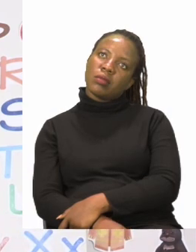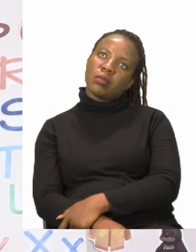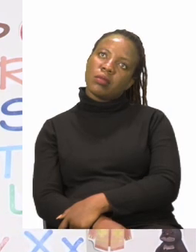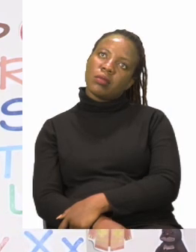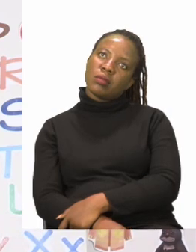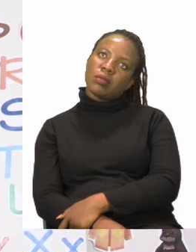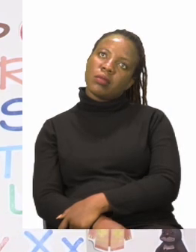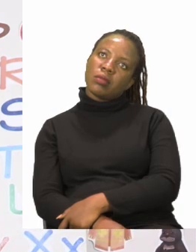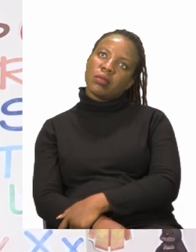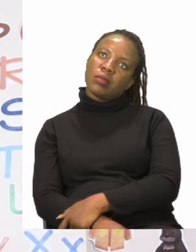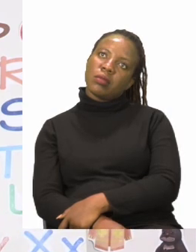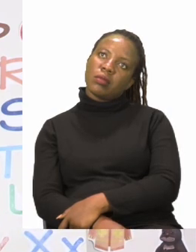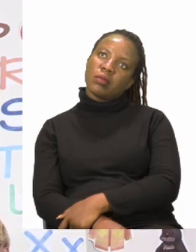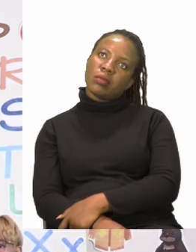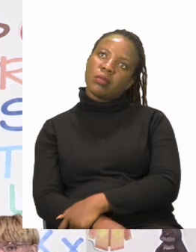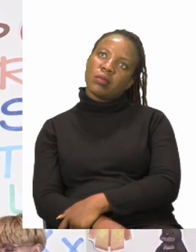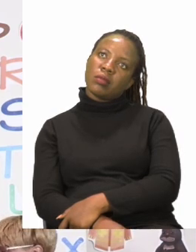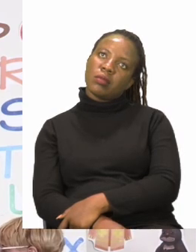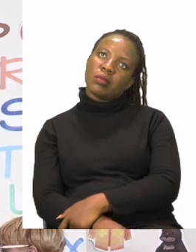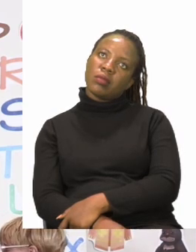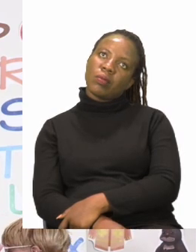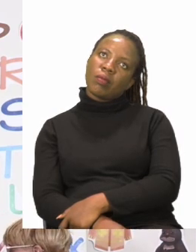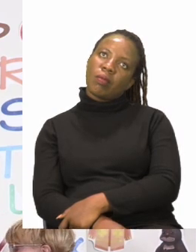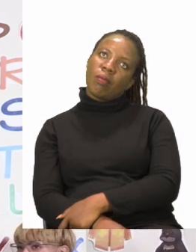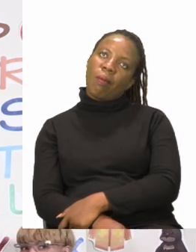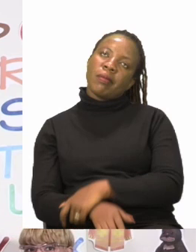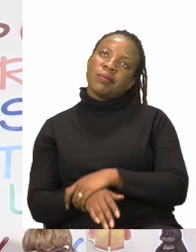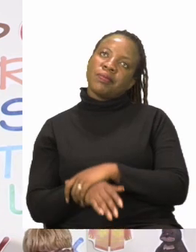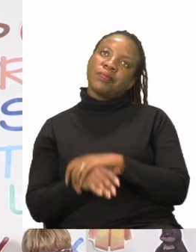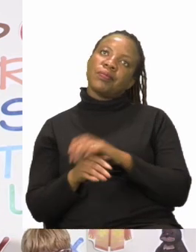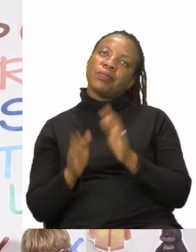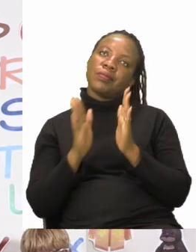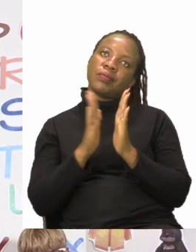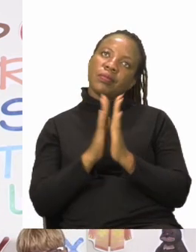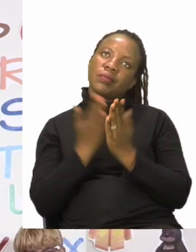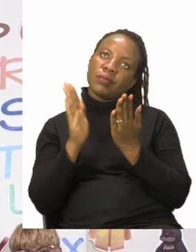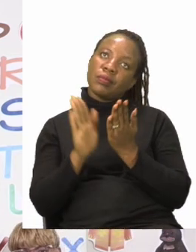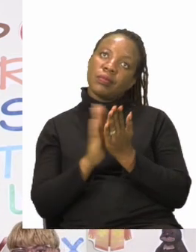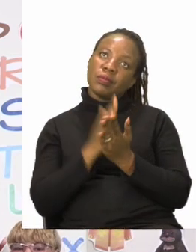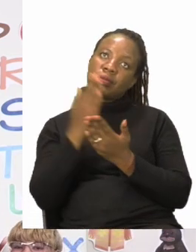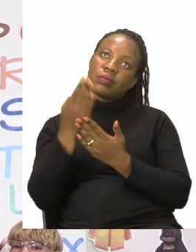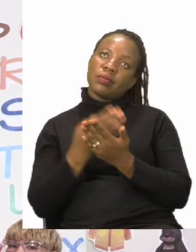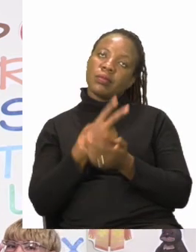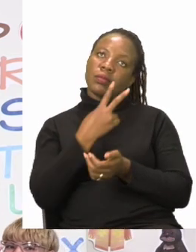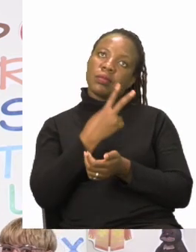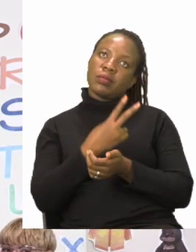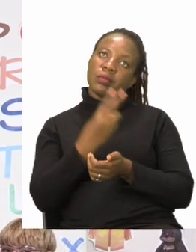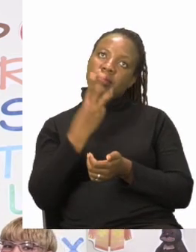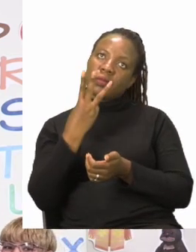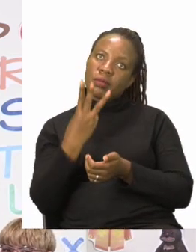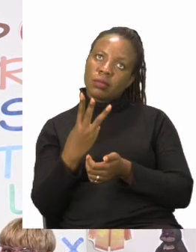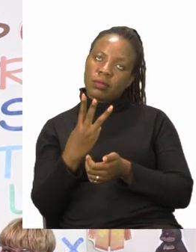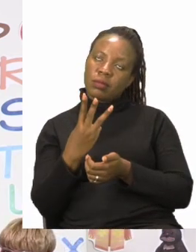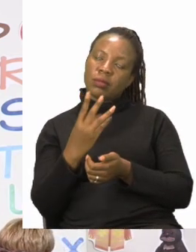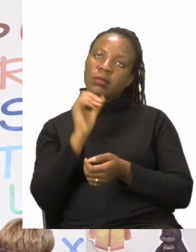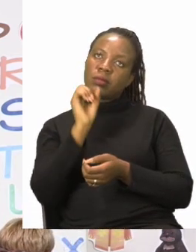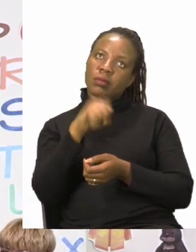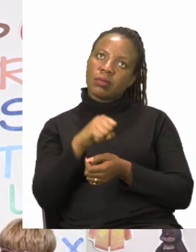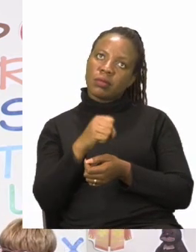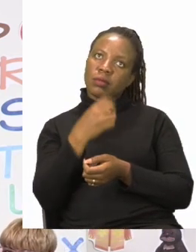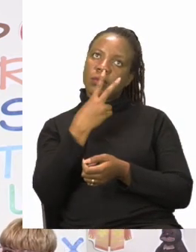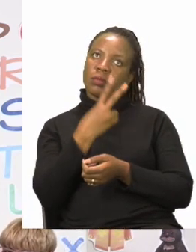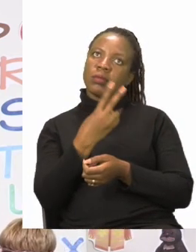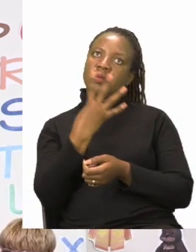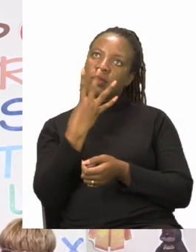your writing sentences and also finish all your syllable activities. We will be back after the